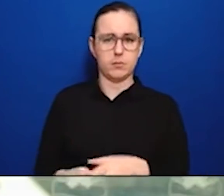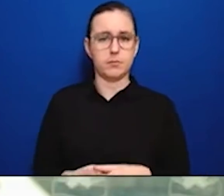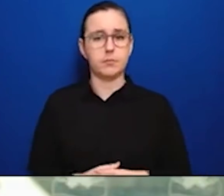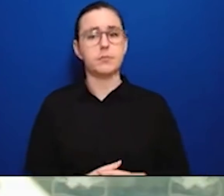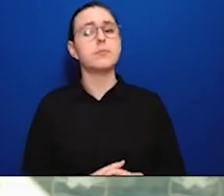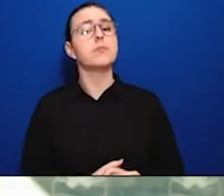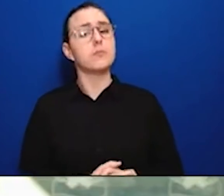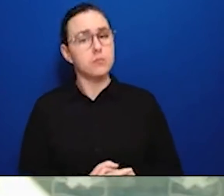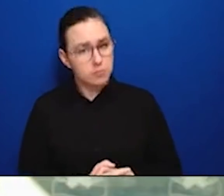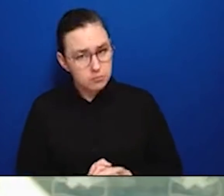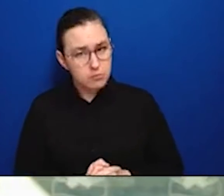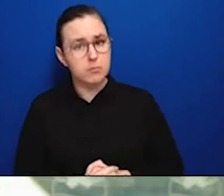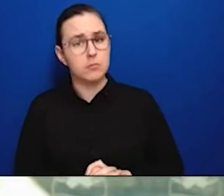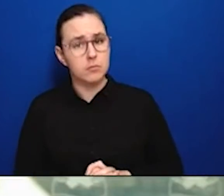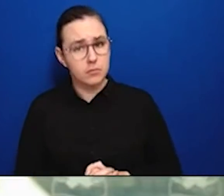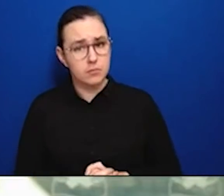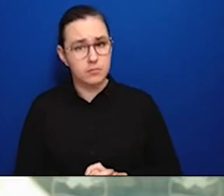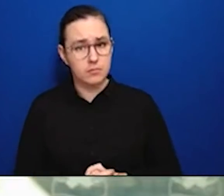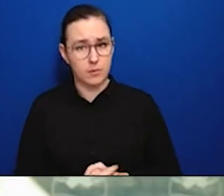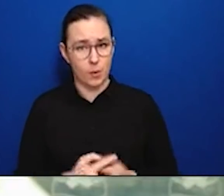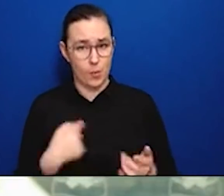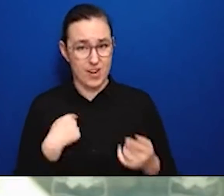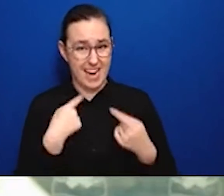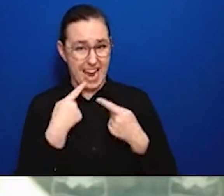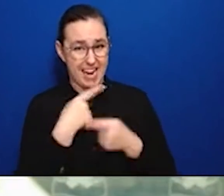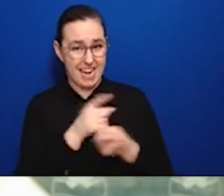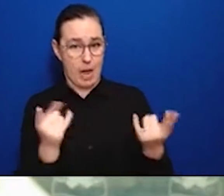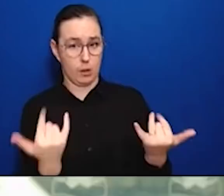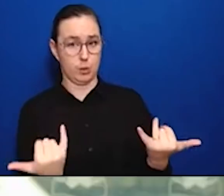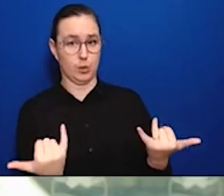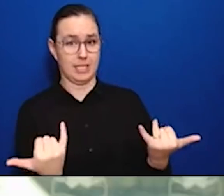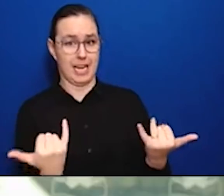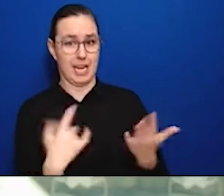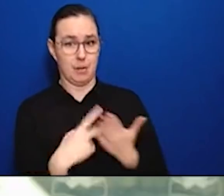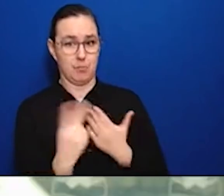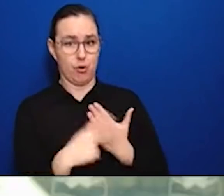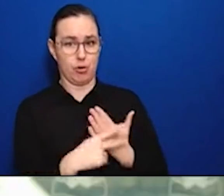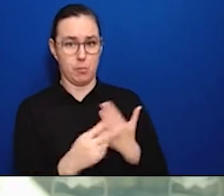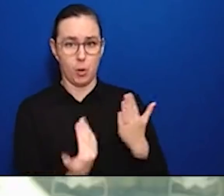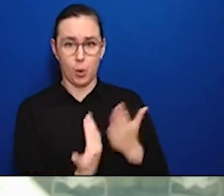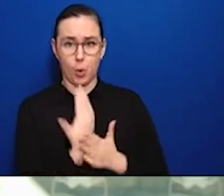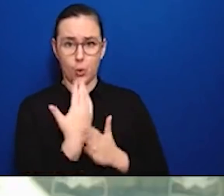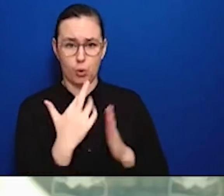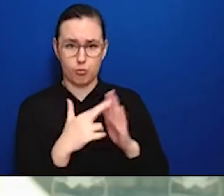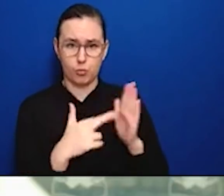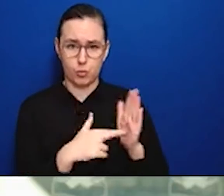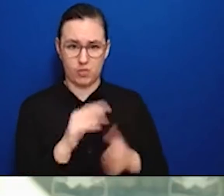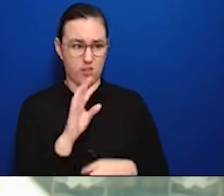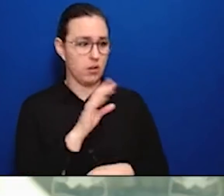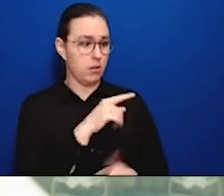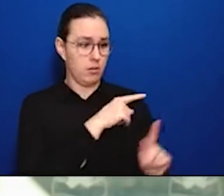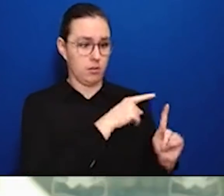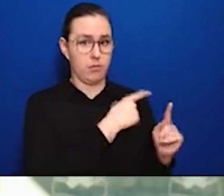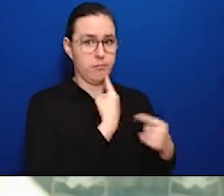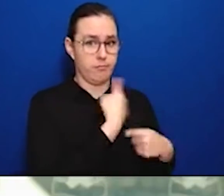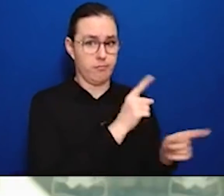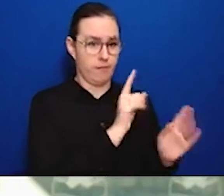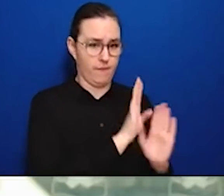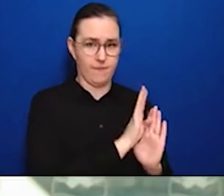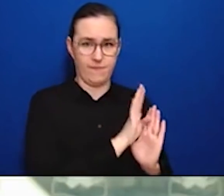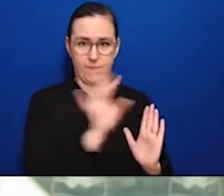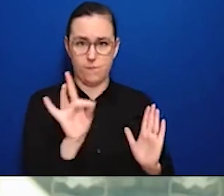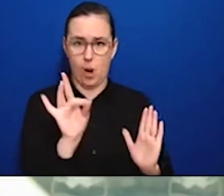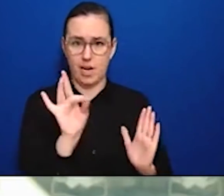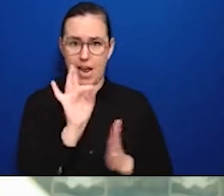48 hours of measures being announced by Provincial Health Office. Programs like this take people